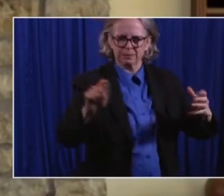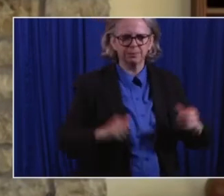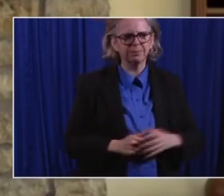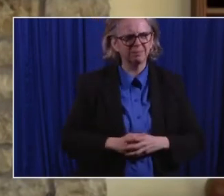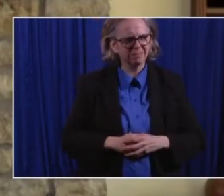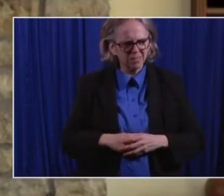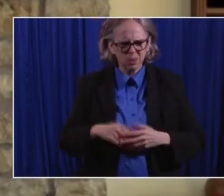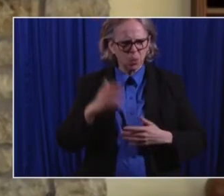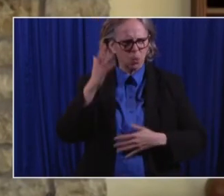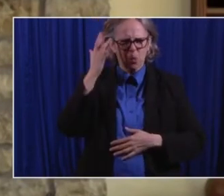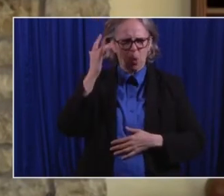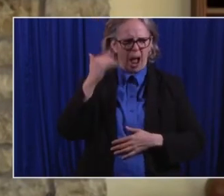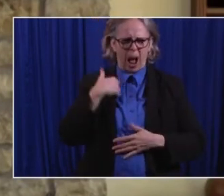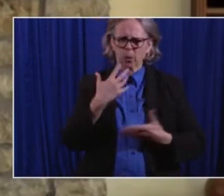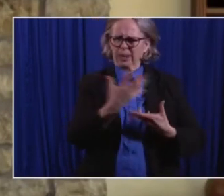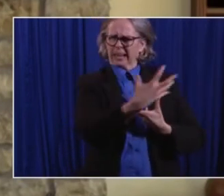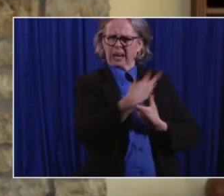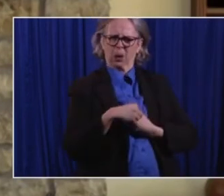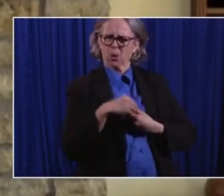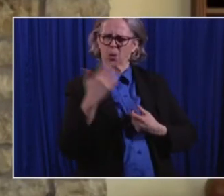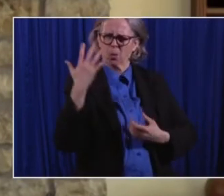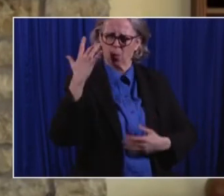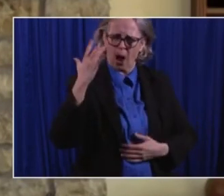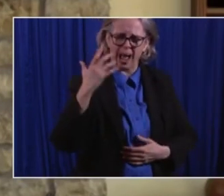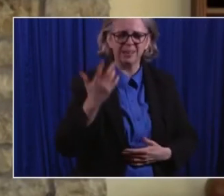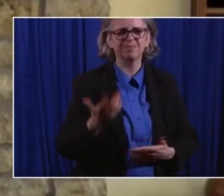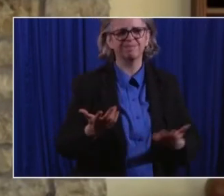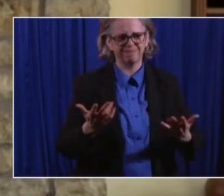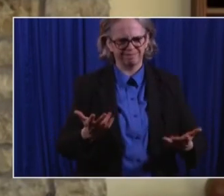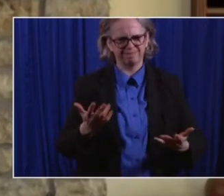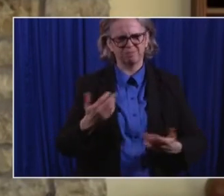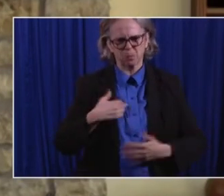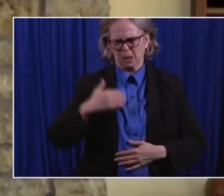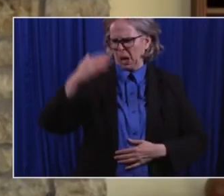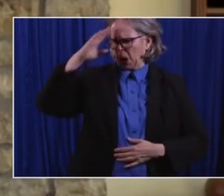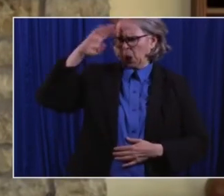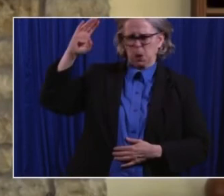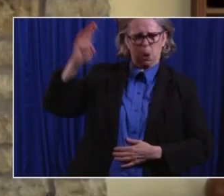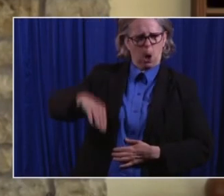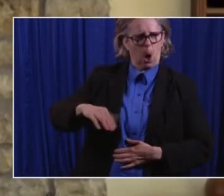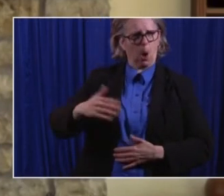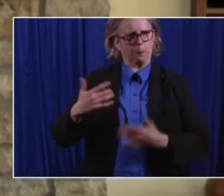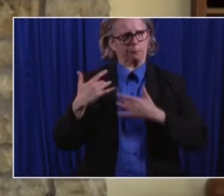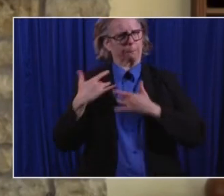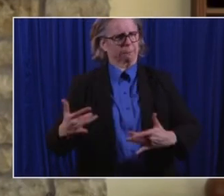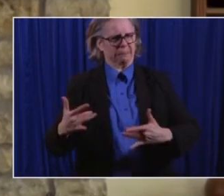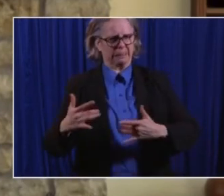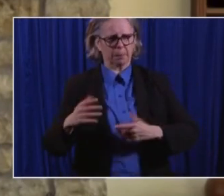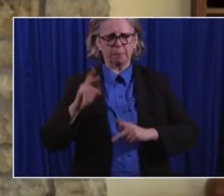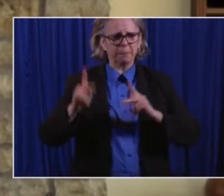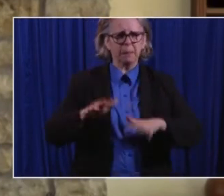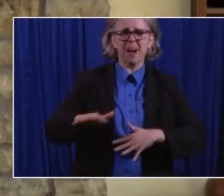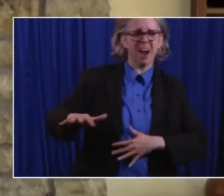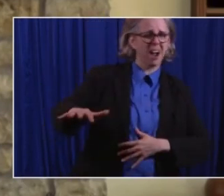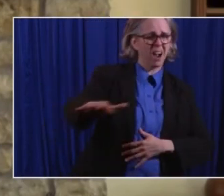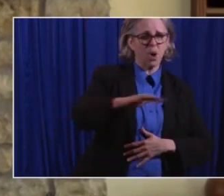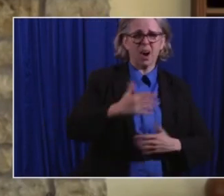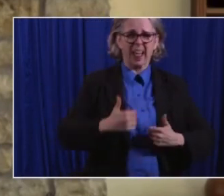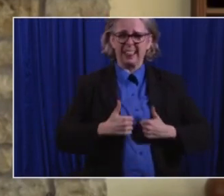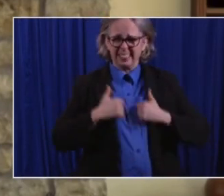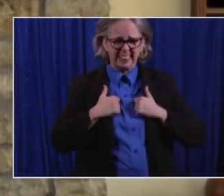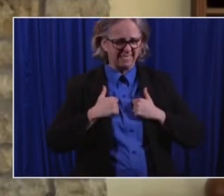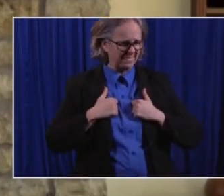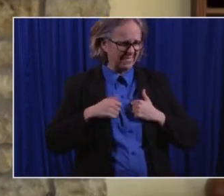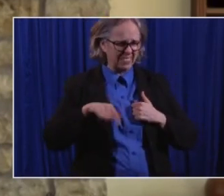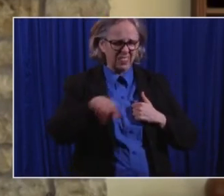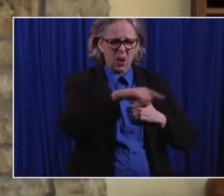know, number one, that people who live in those areas generally die at an earlier